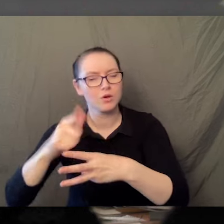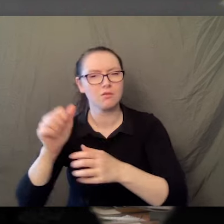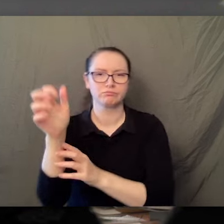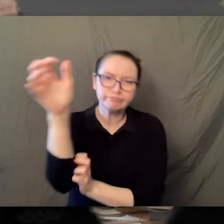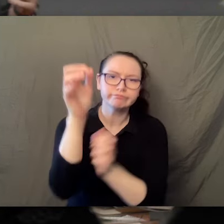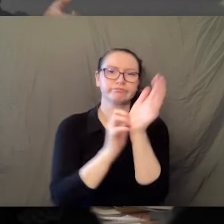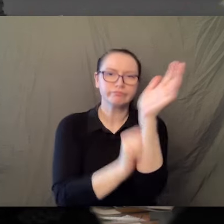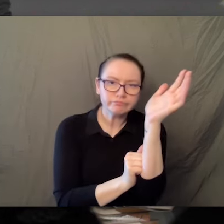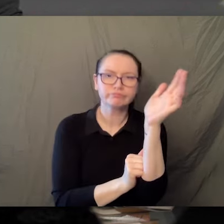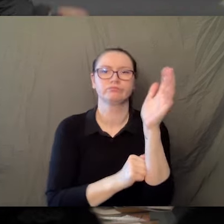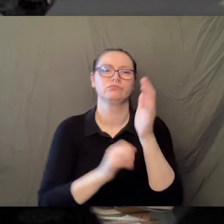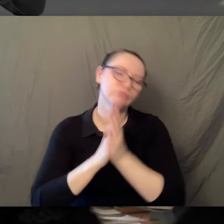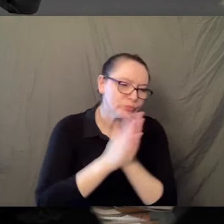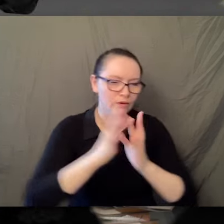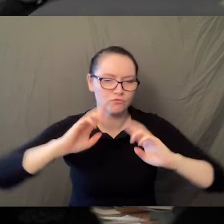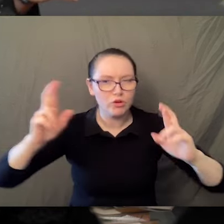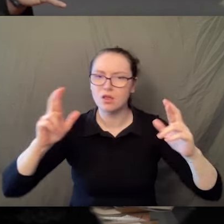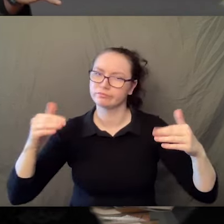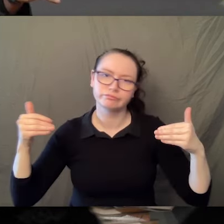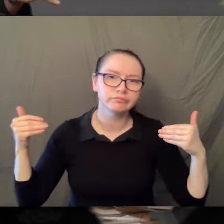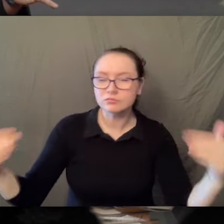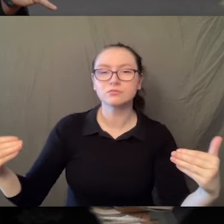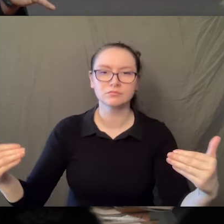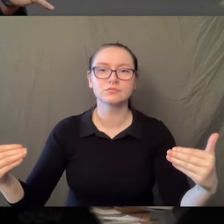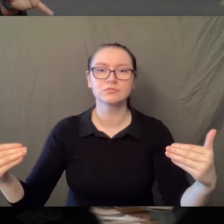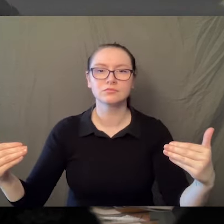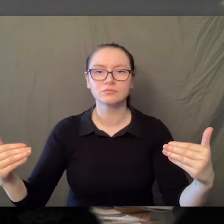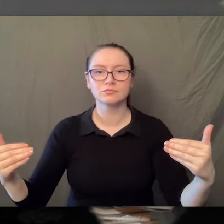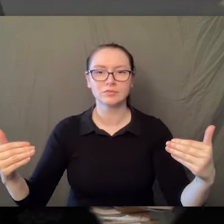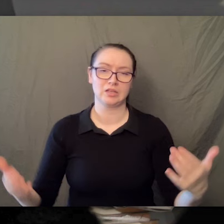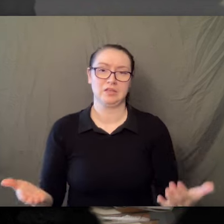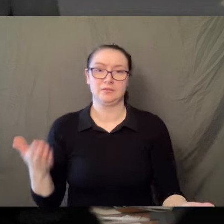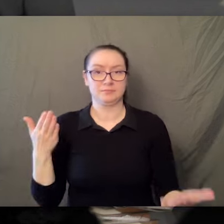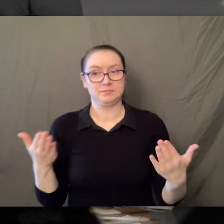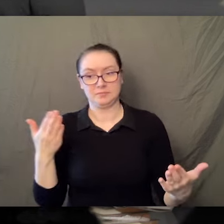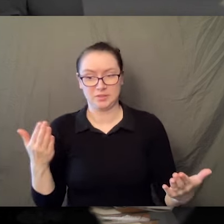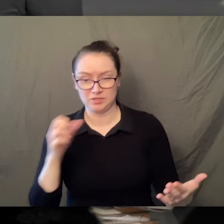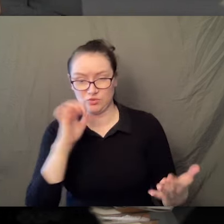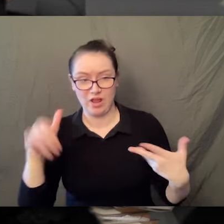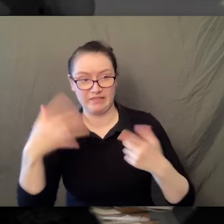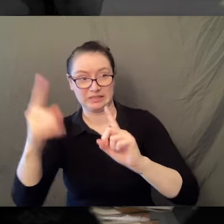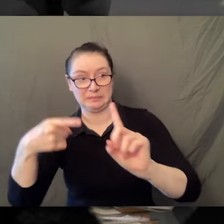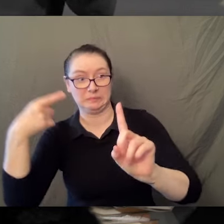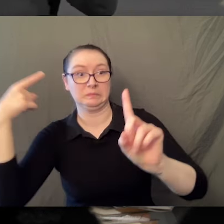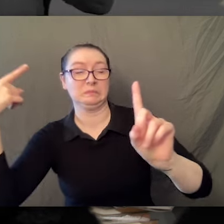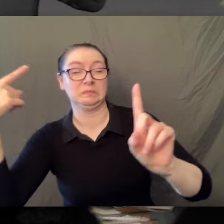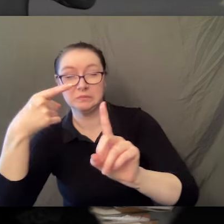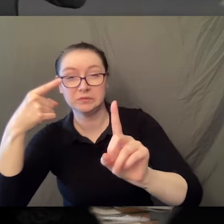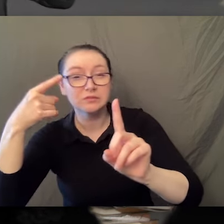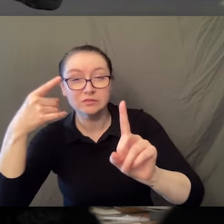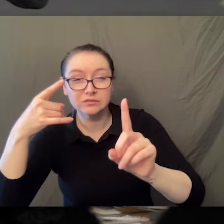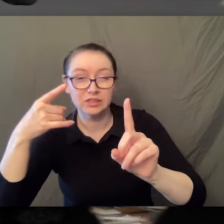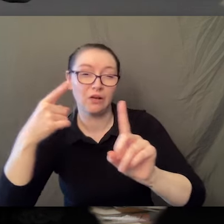being in the dirt, hands-on, seeing the forest and seeing the trees at the same time. Because of course, while there may be no limit to your grand